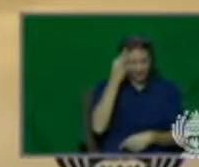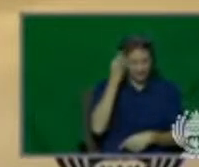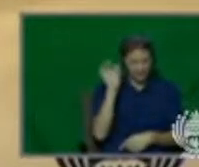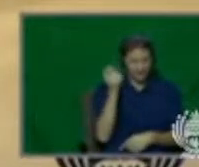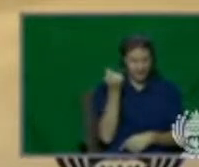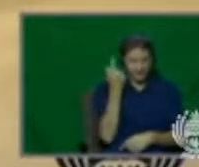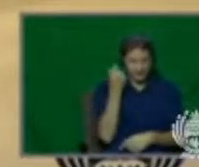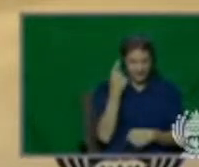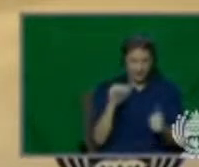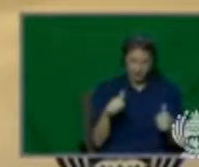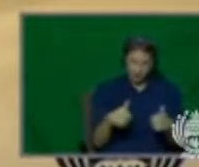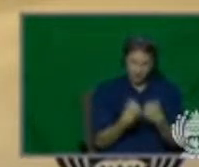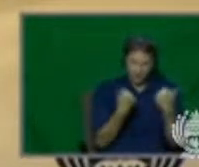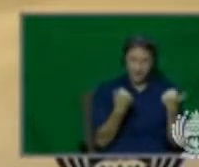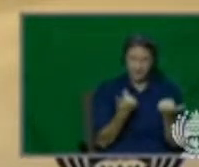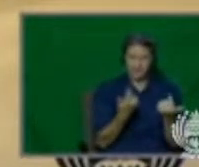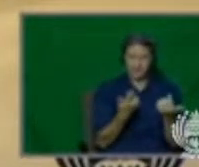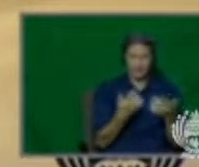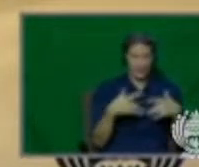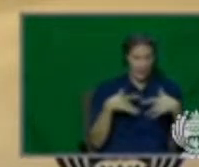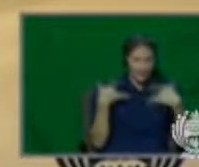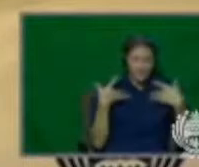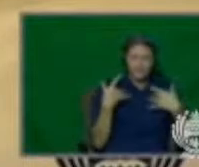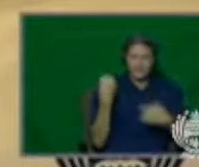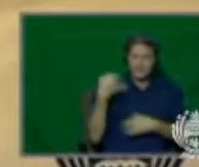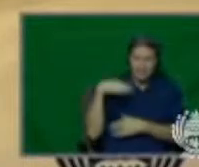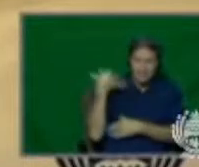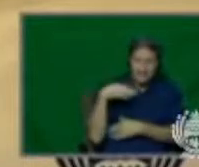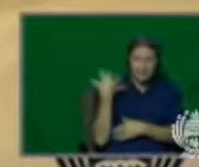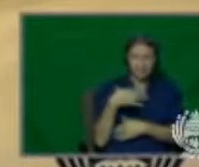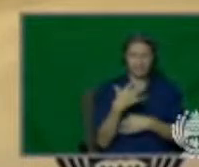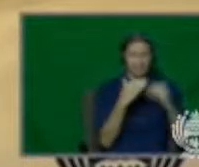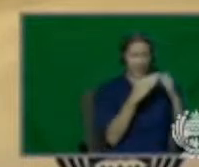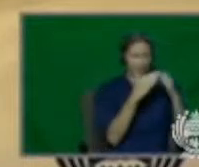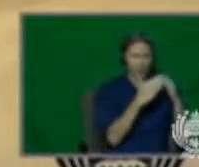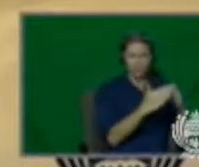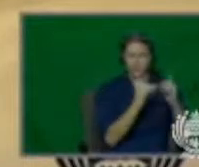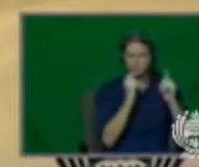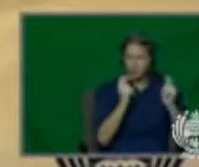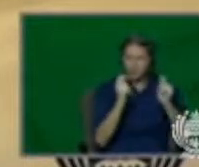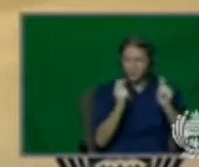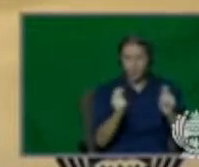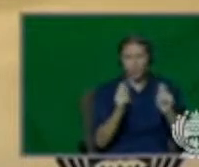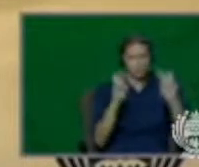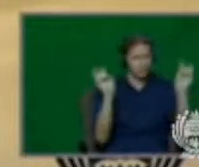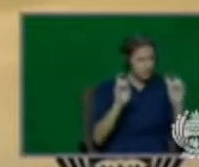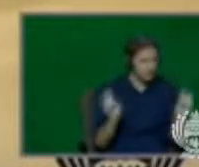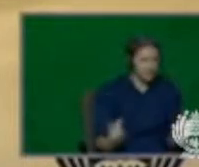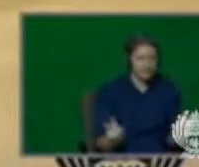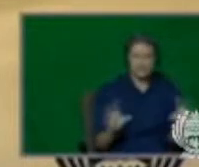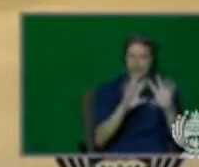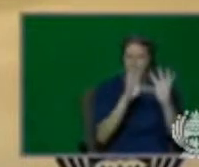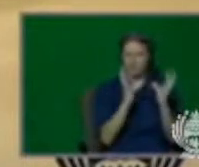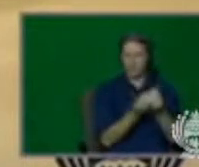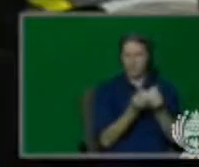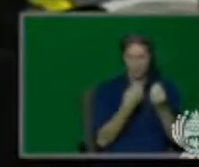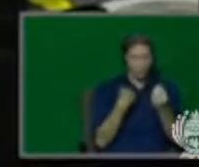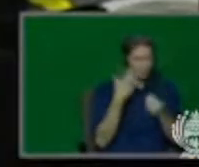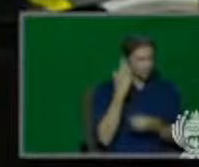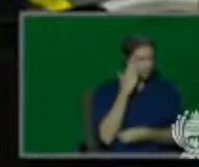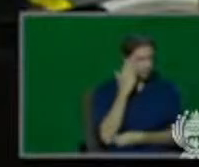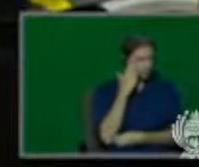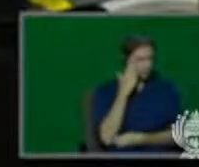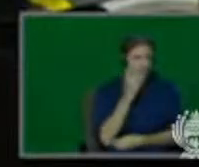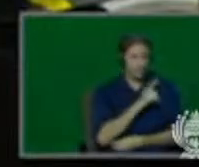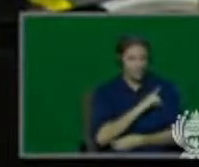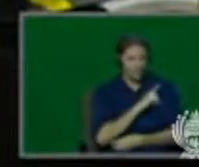including higher food and fuel prices and rising electricity and transport costs. This is why we are taking concrete steps